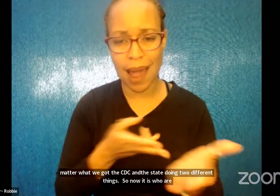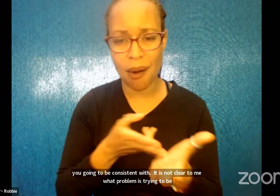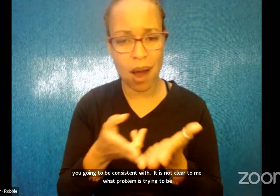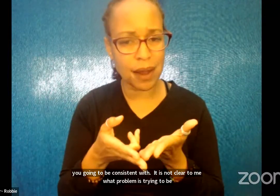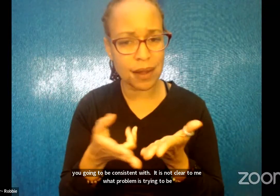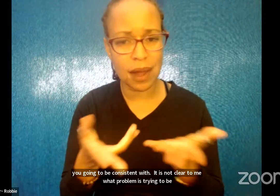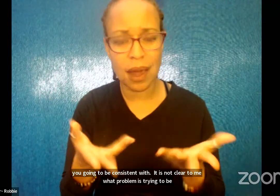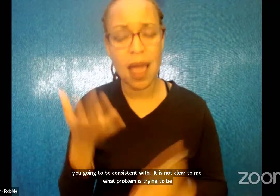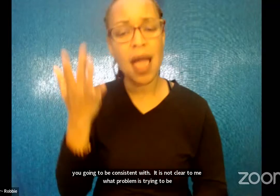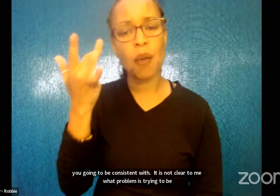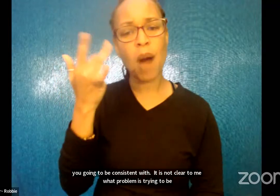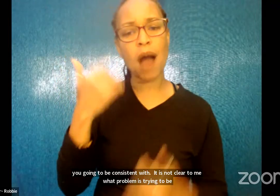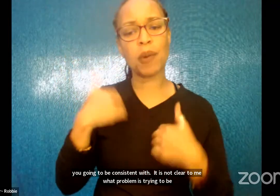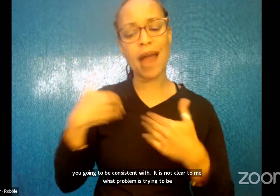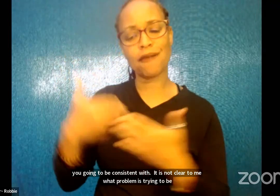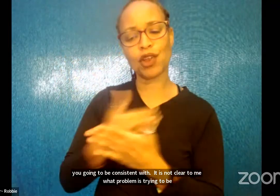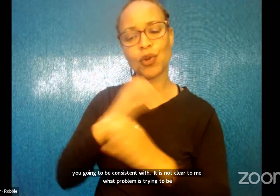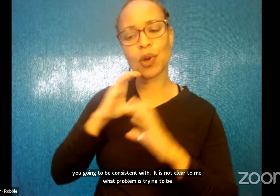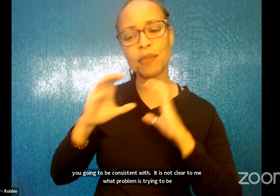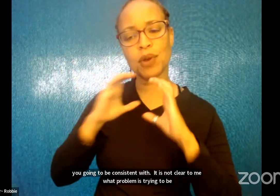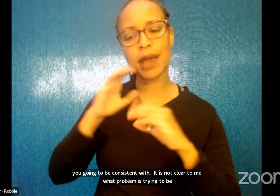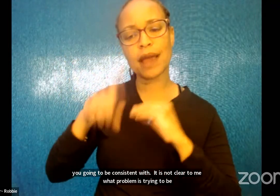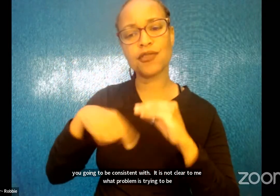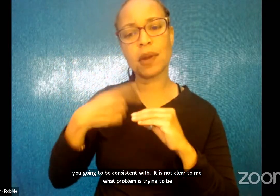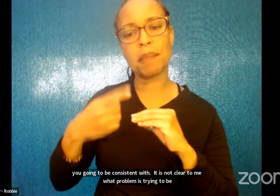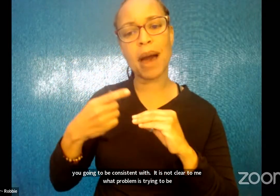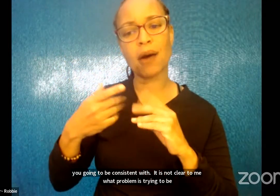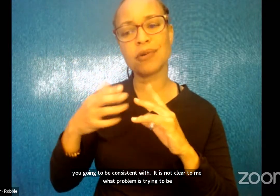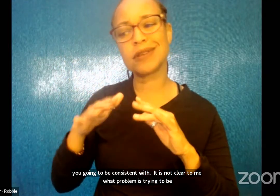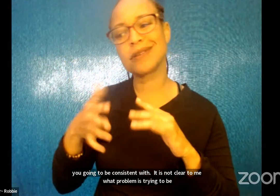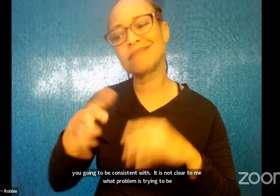have like a new communication about a fairly nuanced,